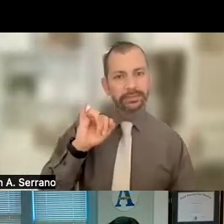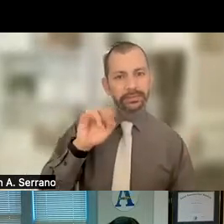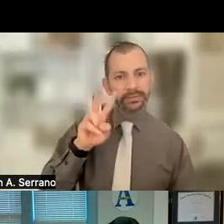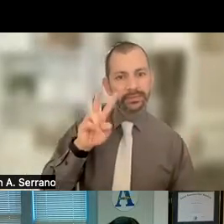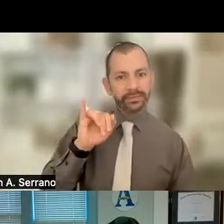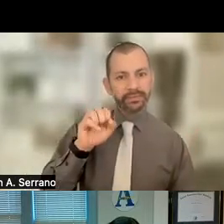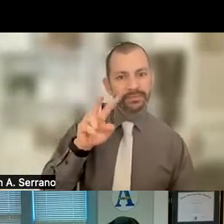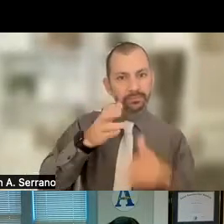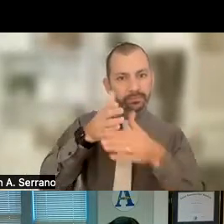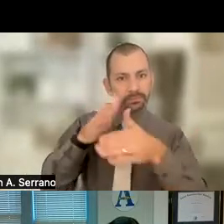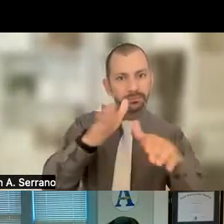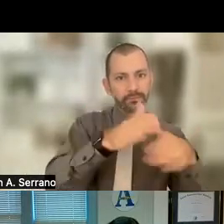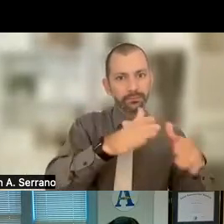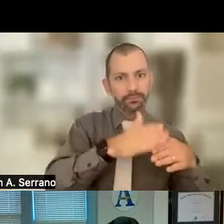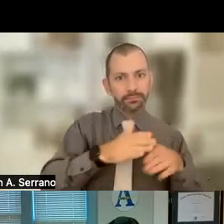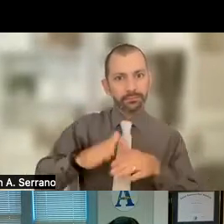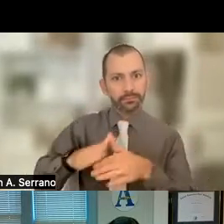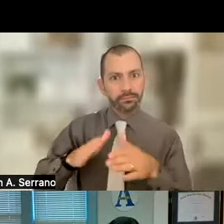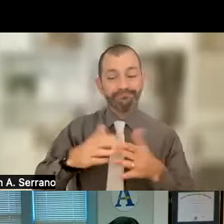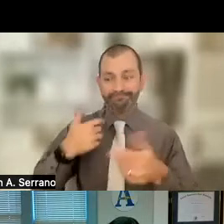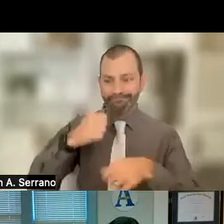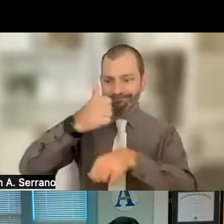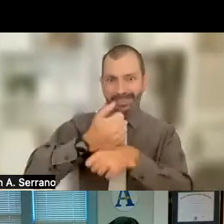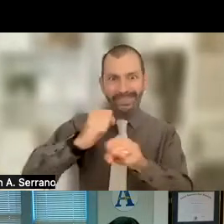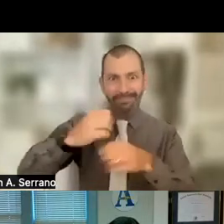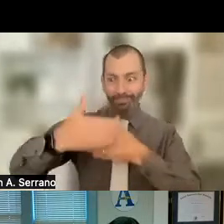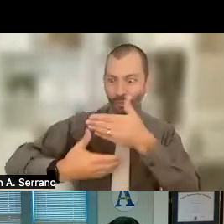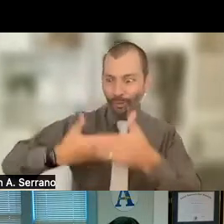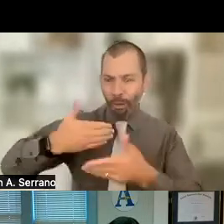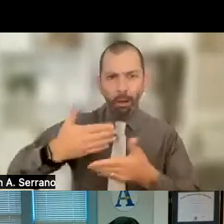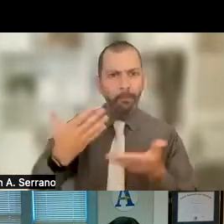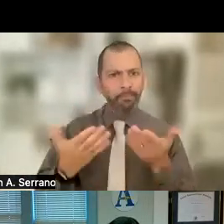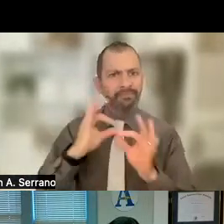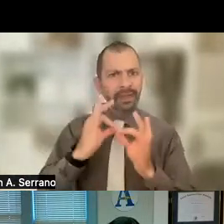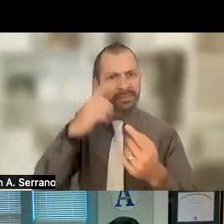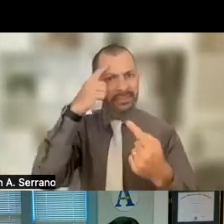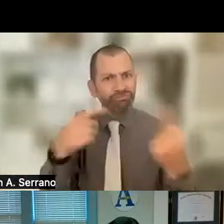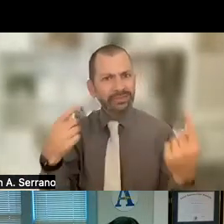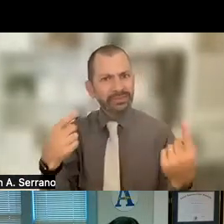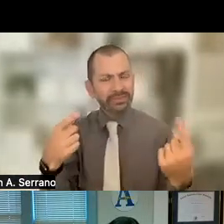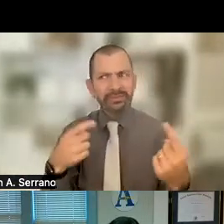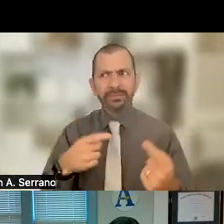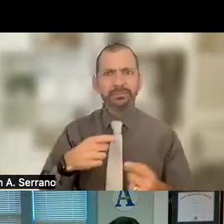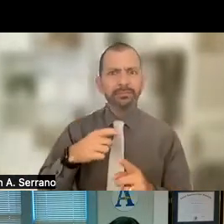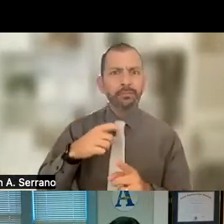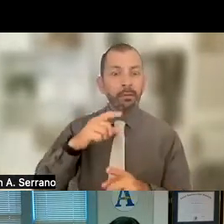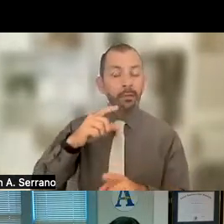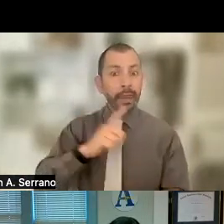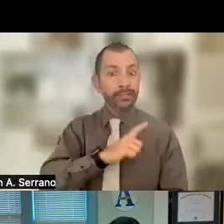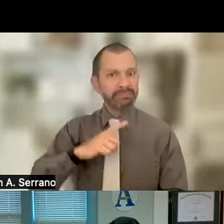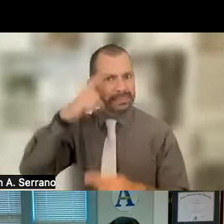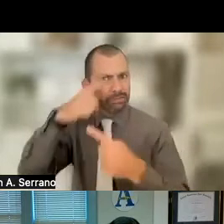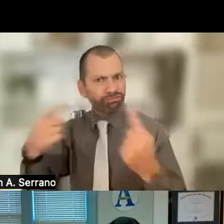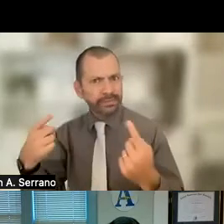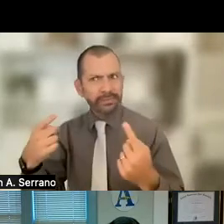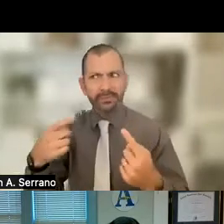right now is how divisive it feels. There's a protocol, a process set up, and